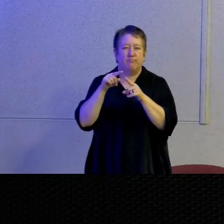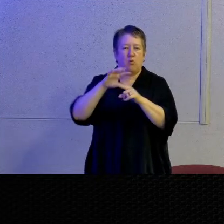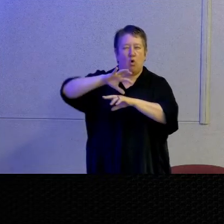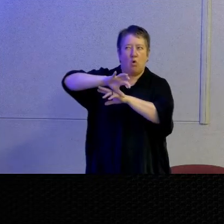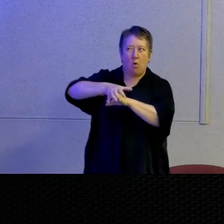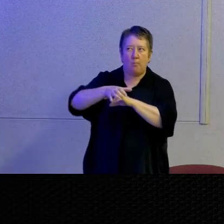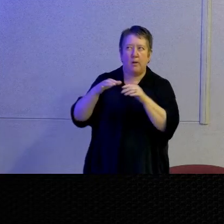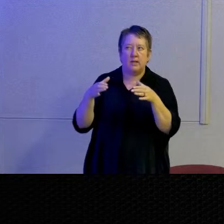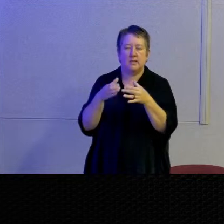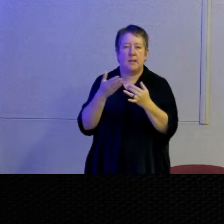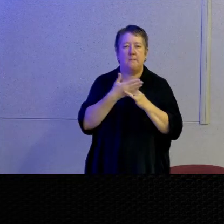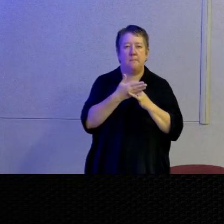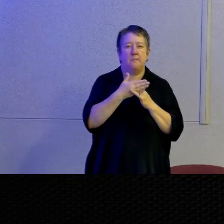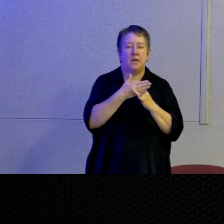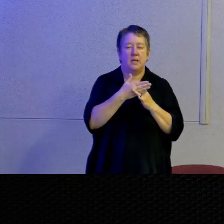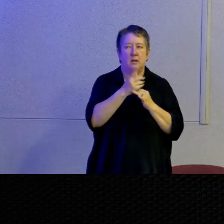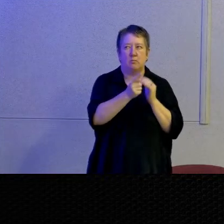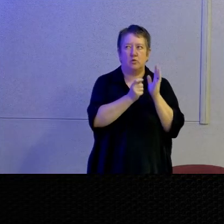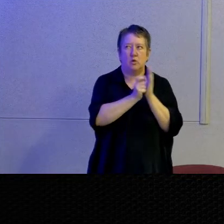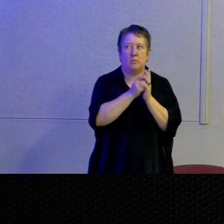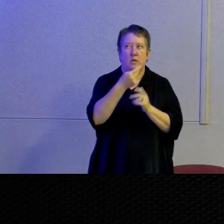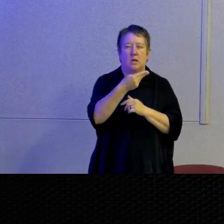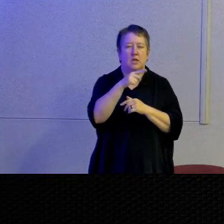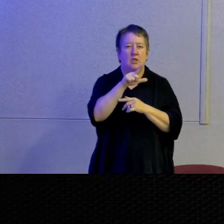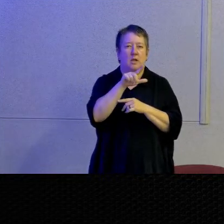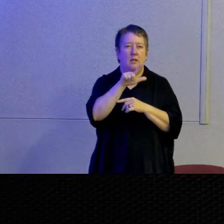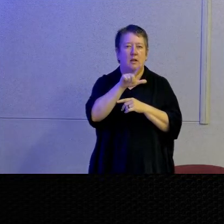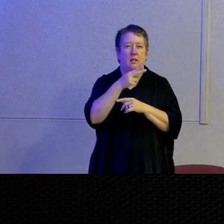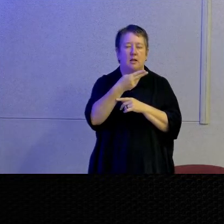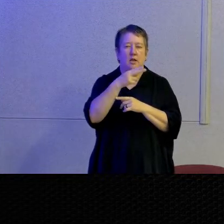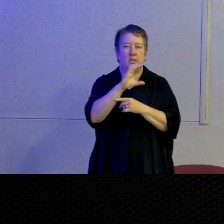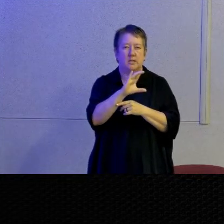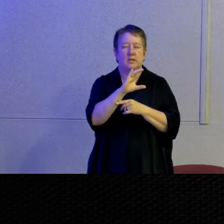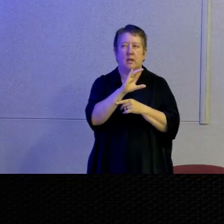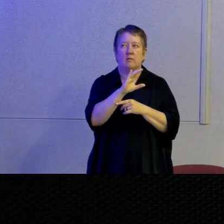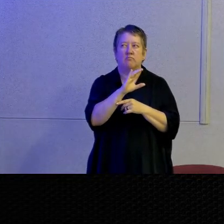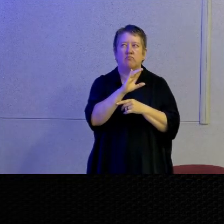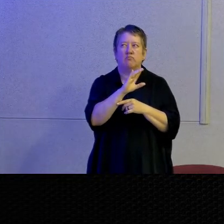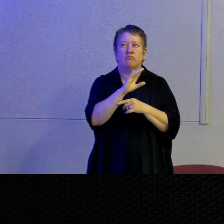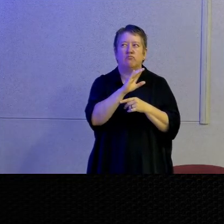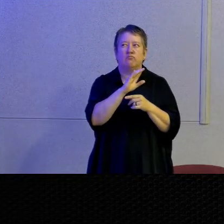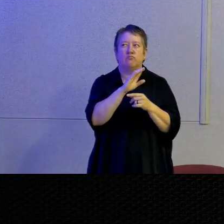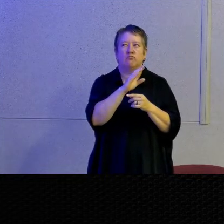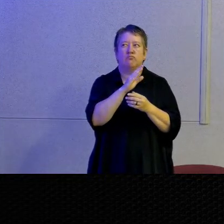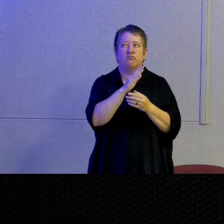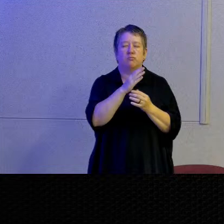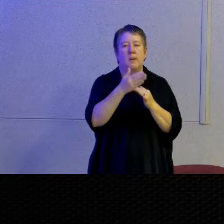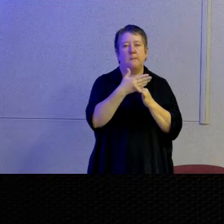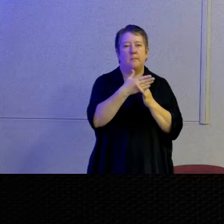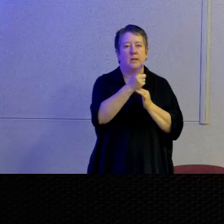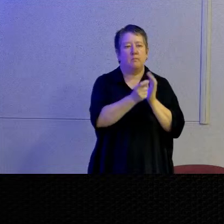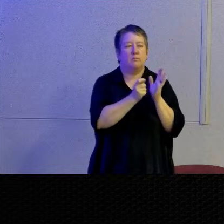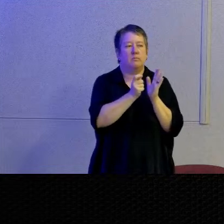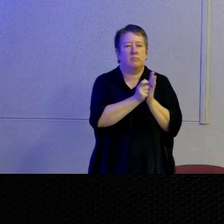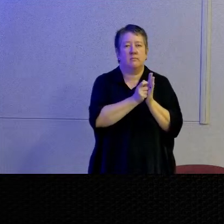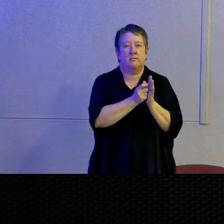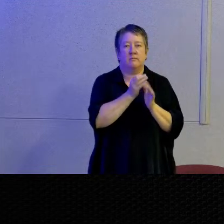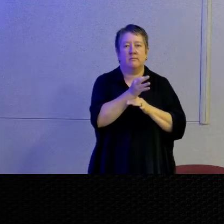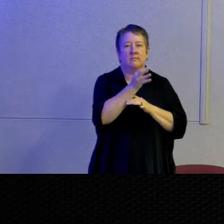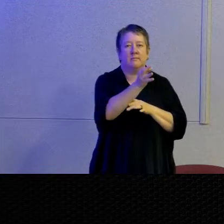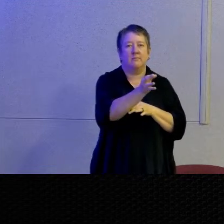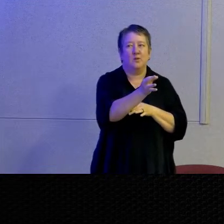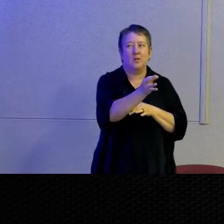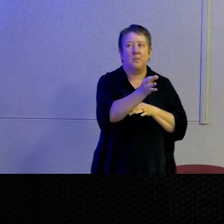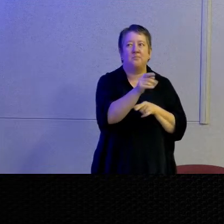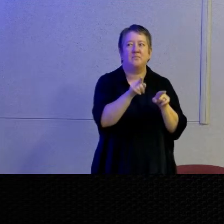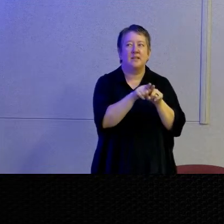term, the high luminosity LHC, this is going to take us out into the early 40s, so securing the medium term future. We're also looking